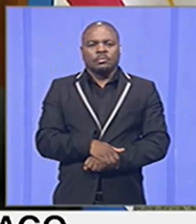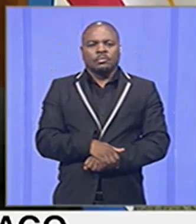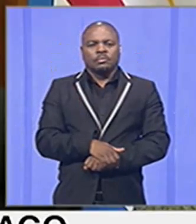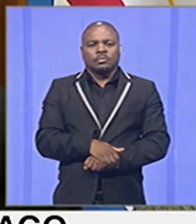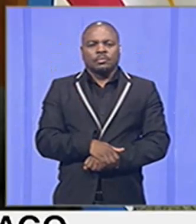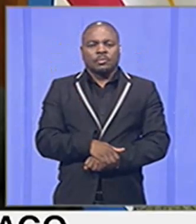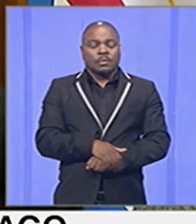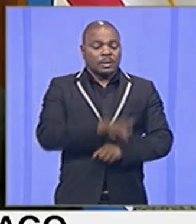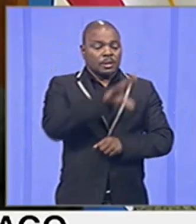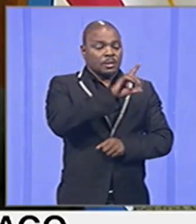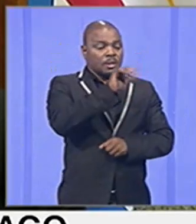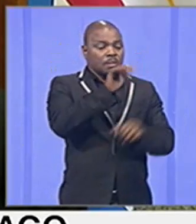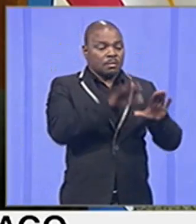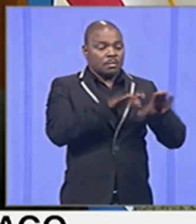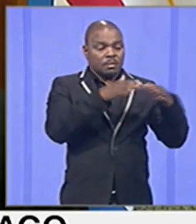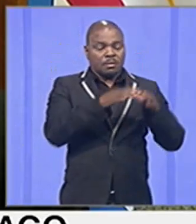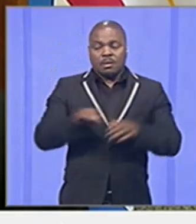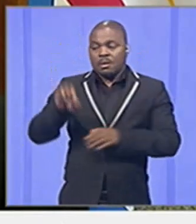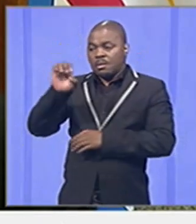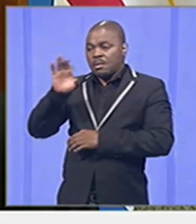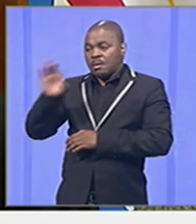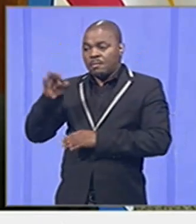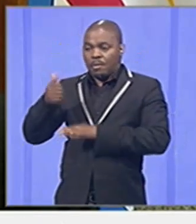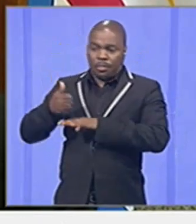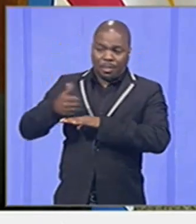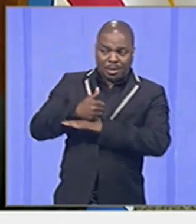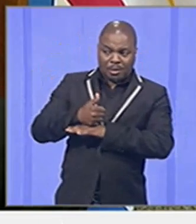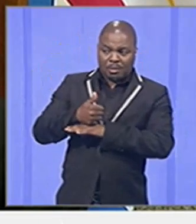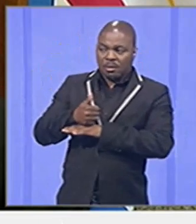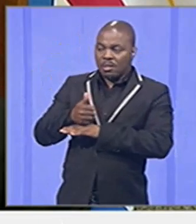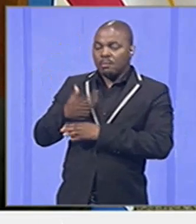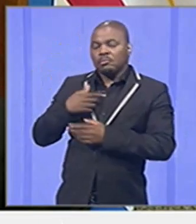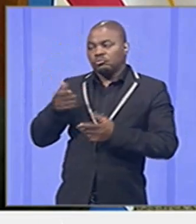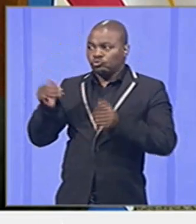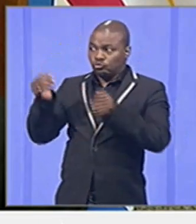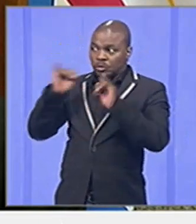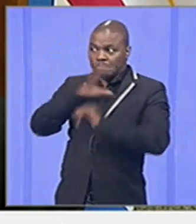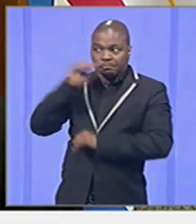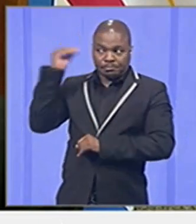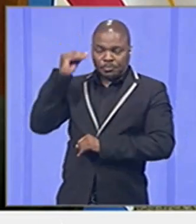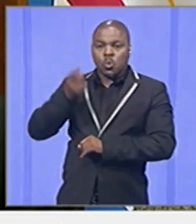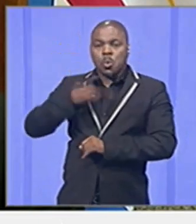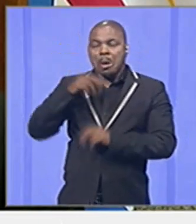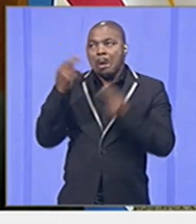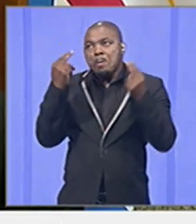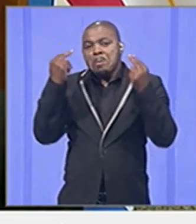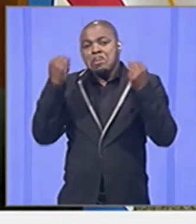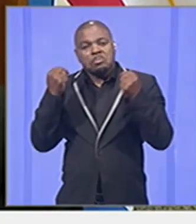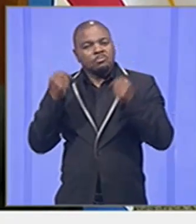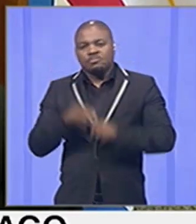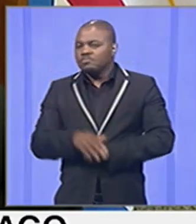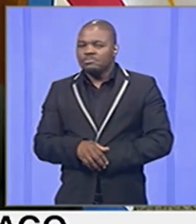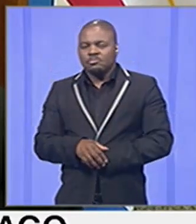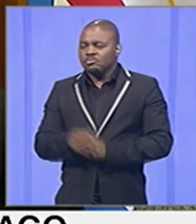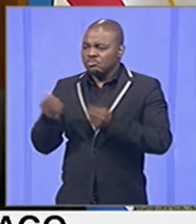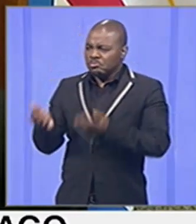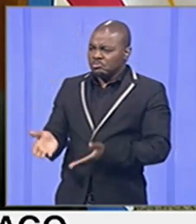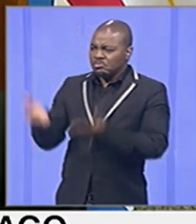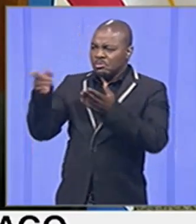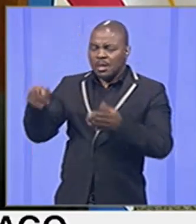The DA takes the EFF's threats extremely seriously, and we're not going to sit back on our hands and allow them to